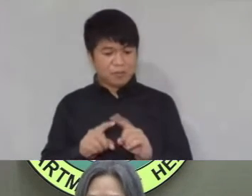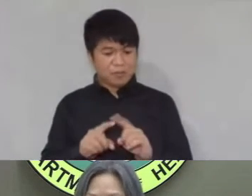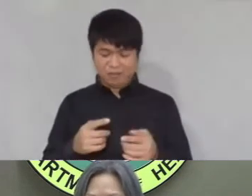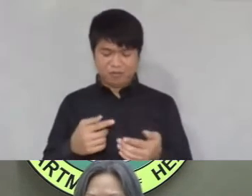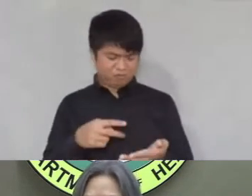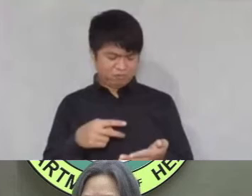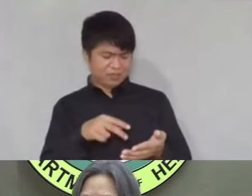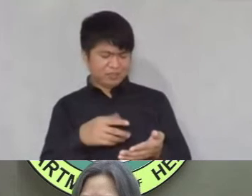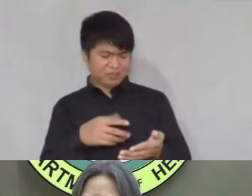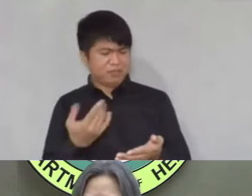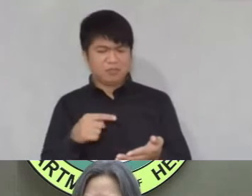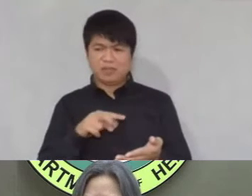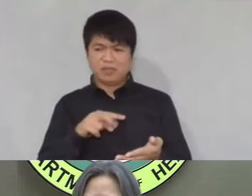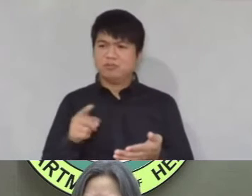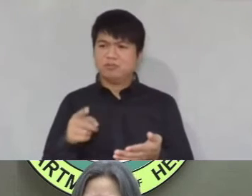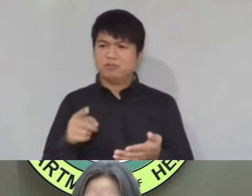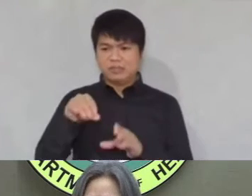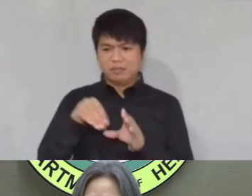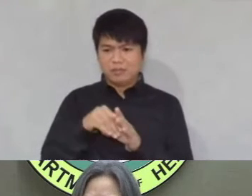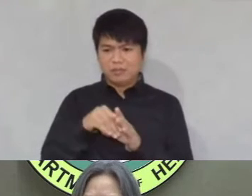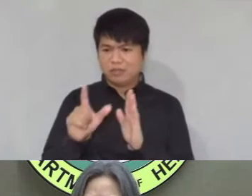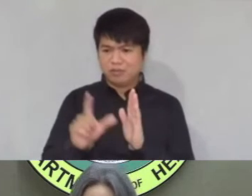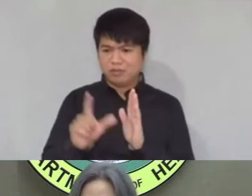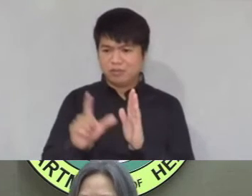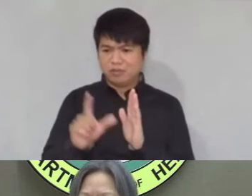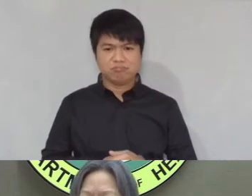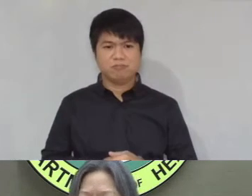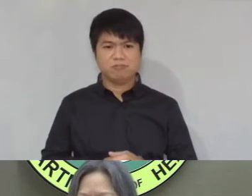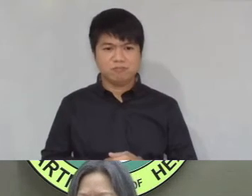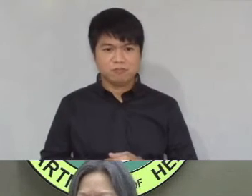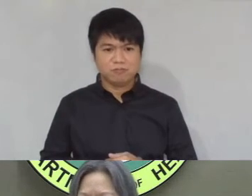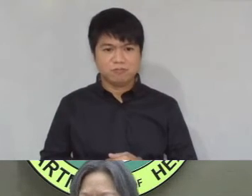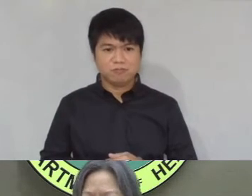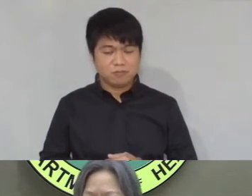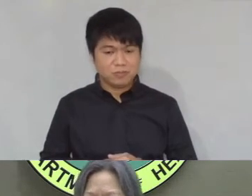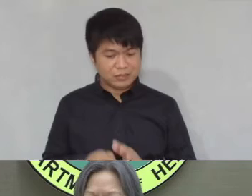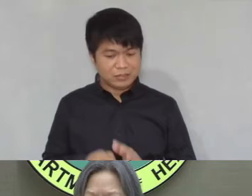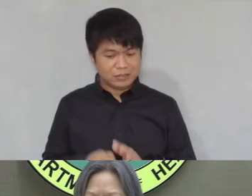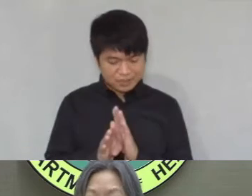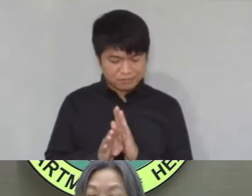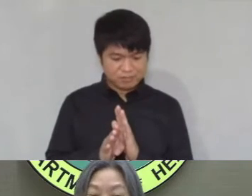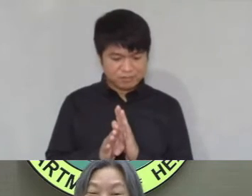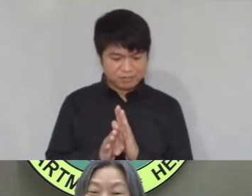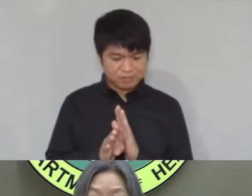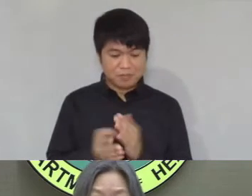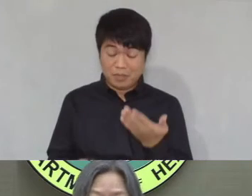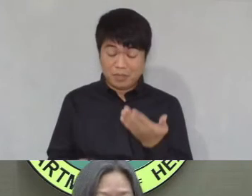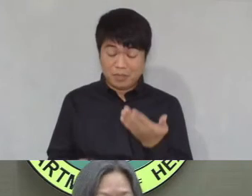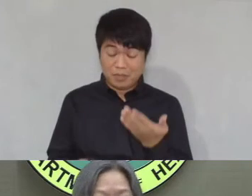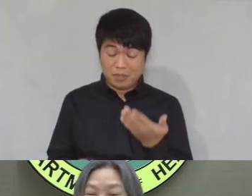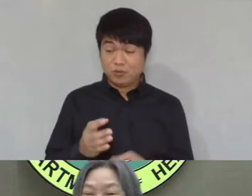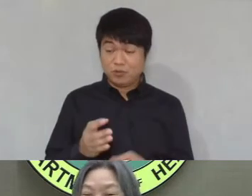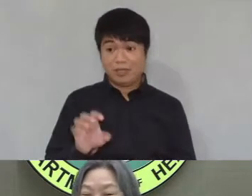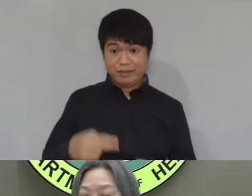but I think I read it somewhere. I'm not sure if it's in the IRR or it's in the law. Yes, I think it's in the e-health bill. Or it's in the bill.